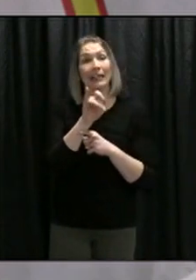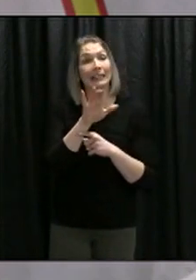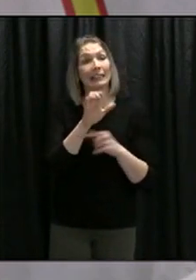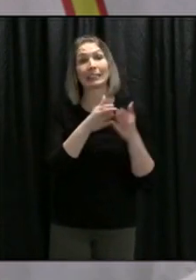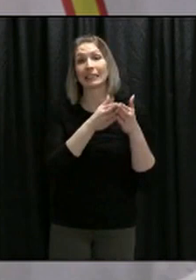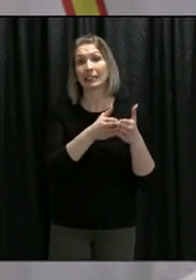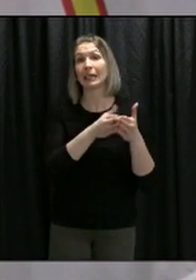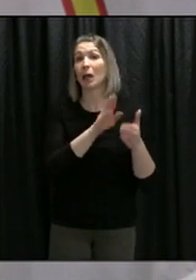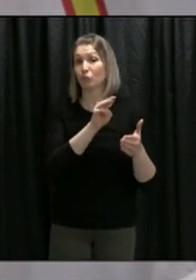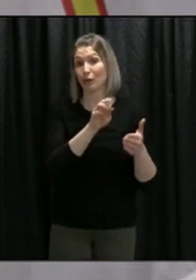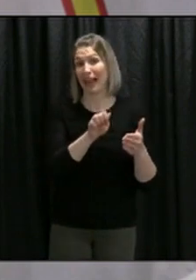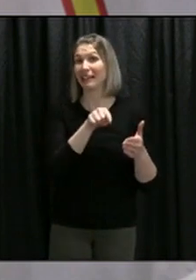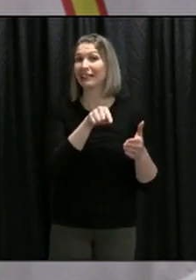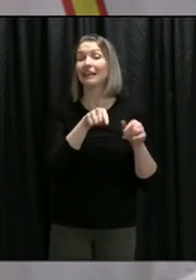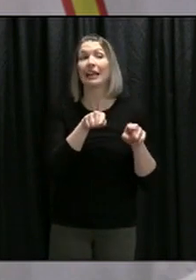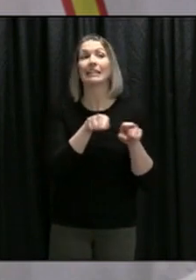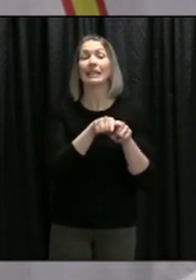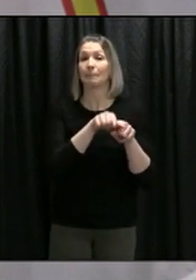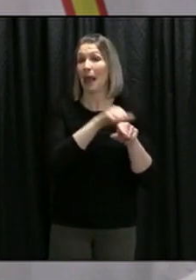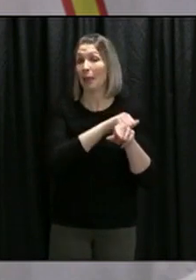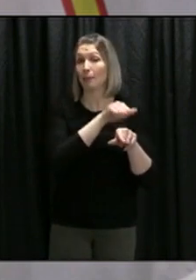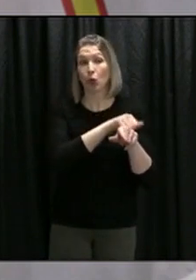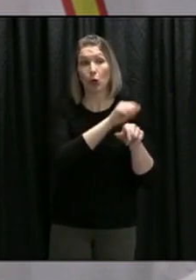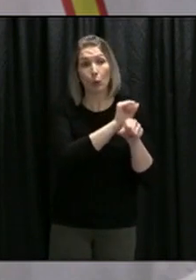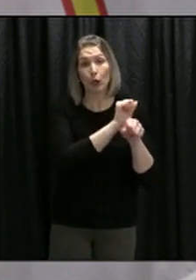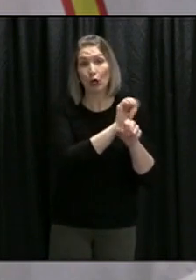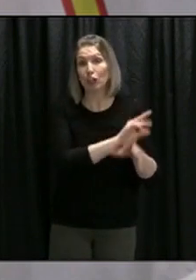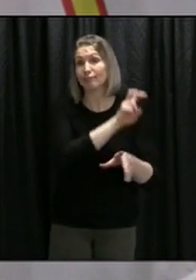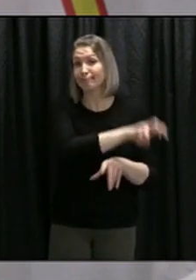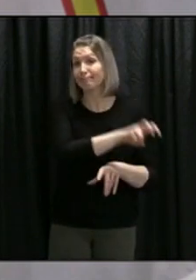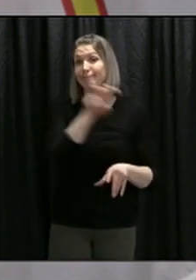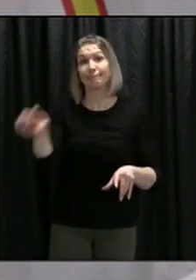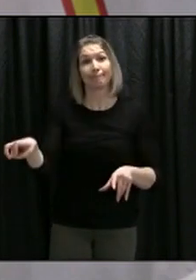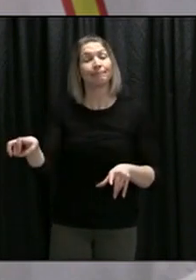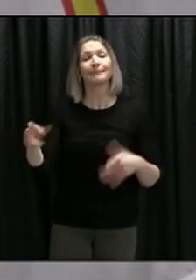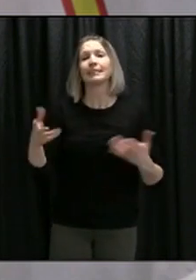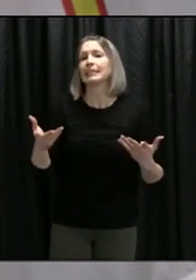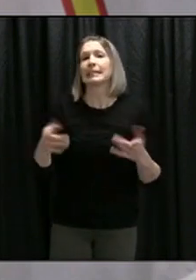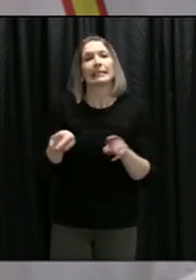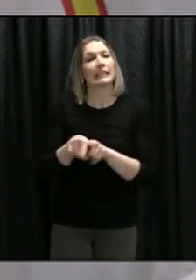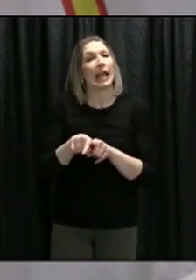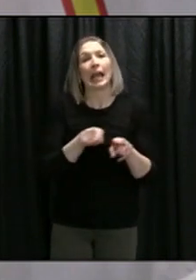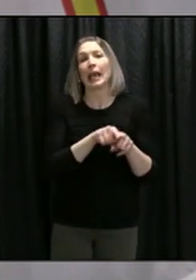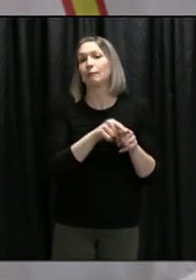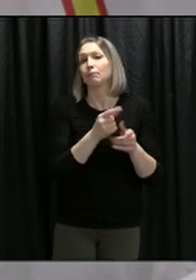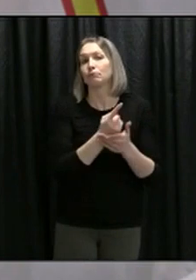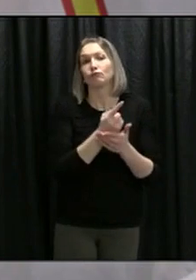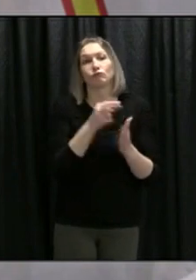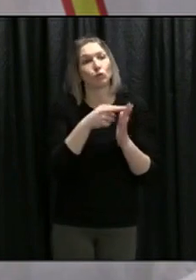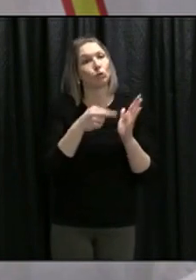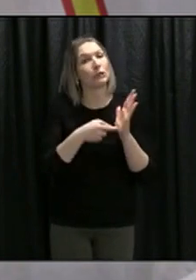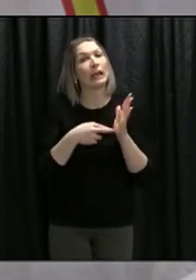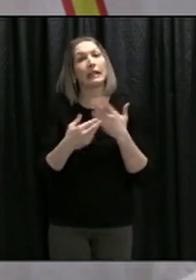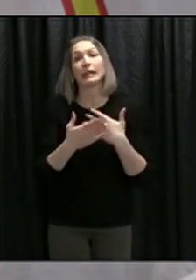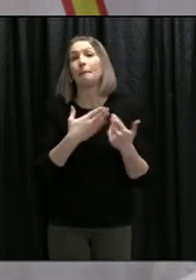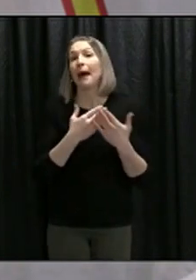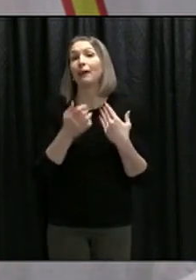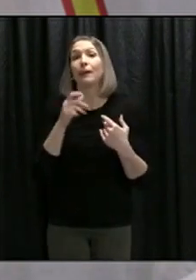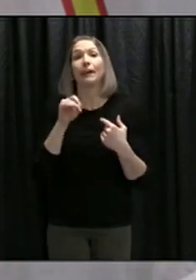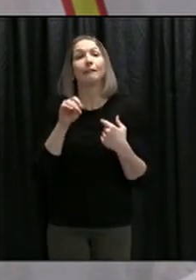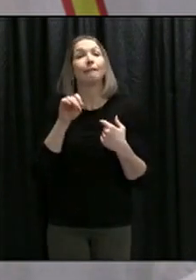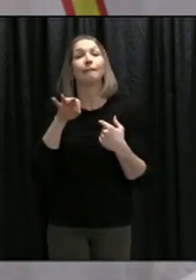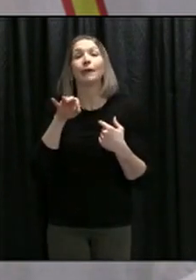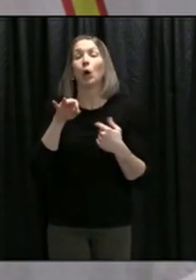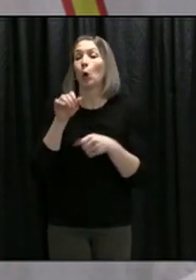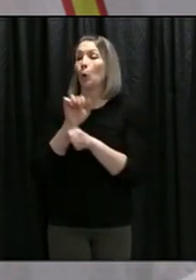we've put in place right now, if you leave the province, no different if you leave and you're an offshore rig worker, if you leave Newfoundland and Labrador, when